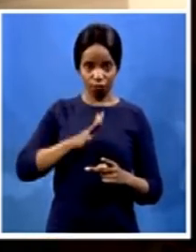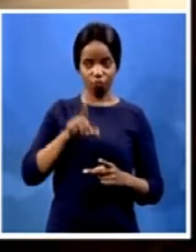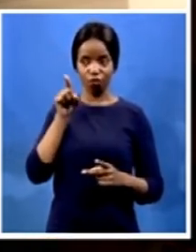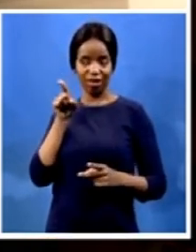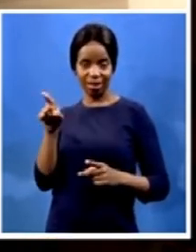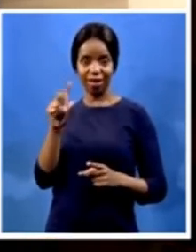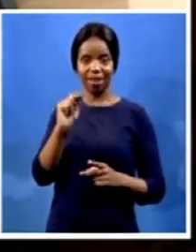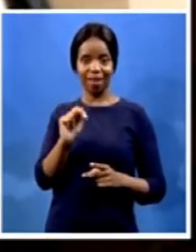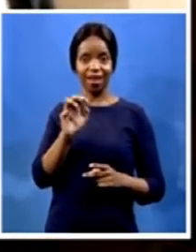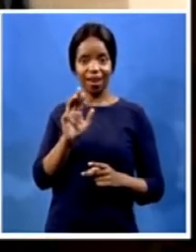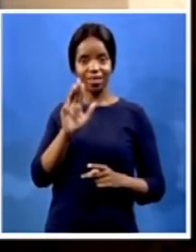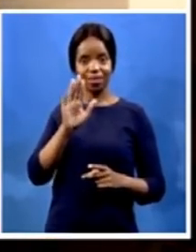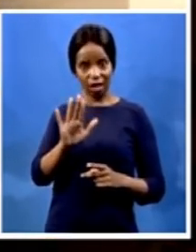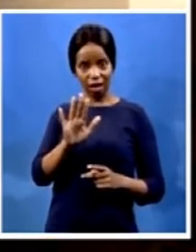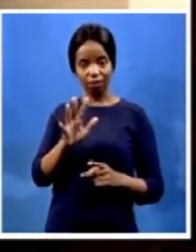should stick to this one.